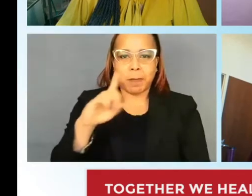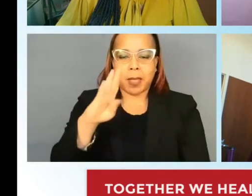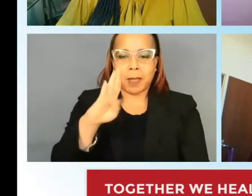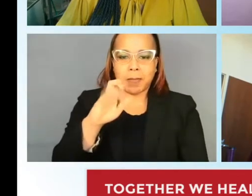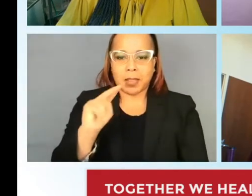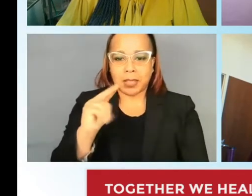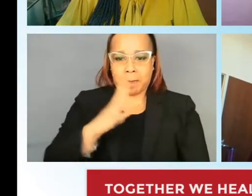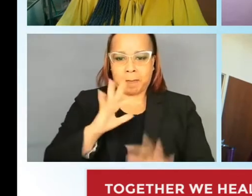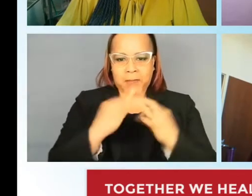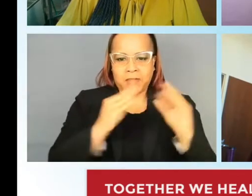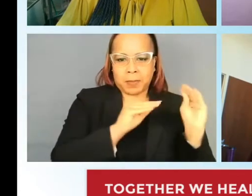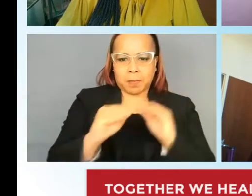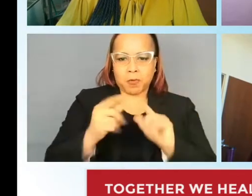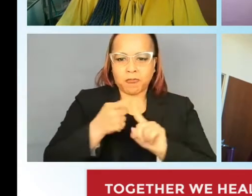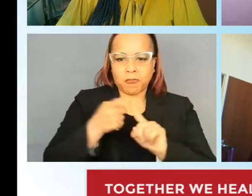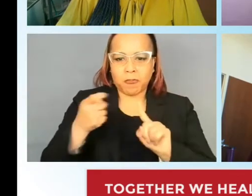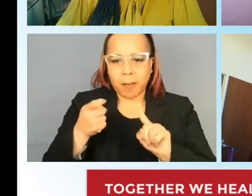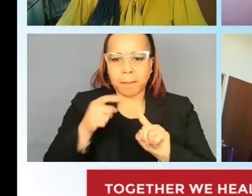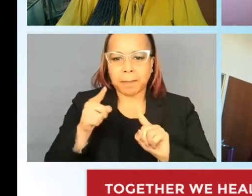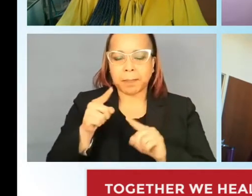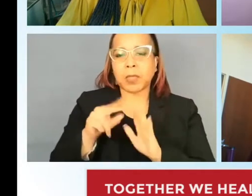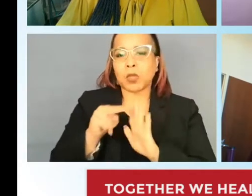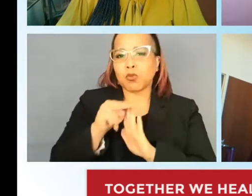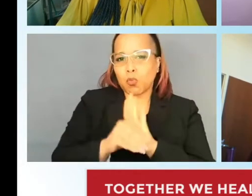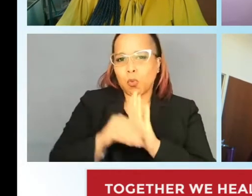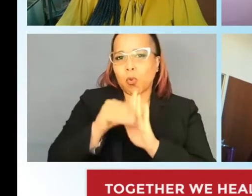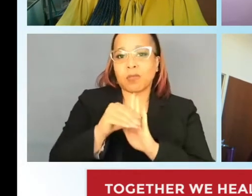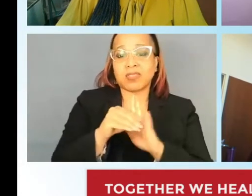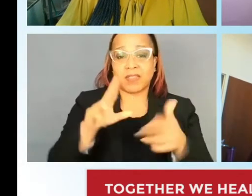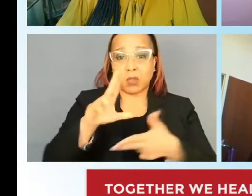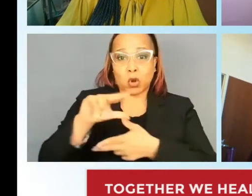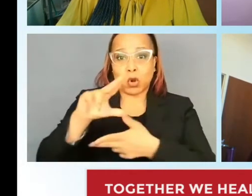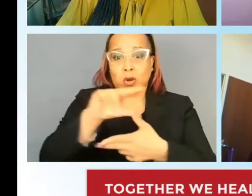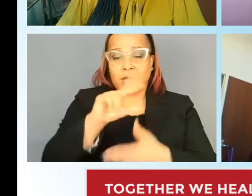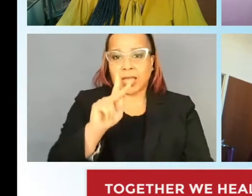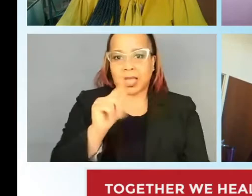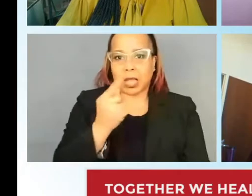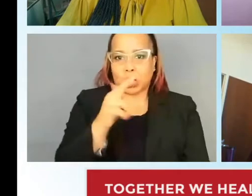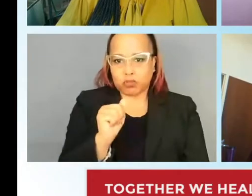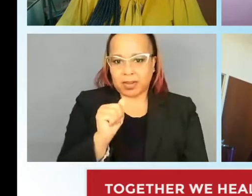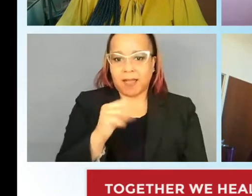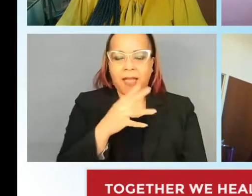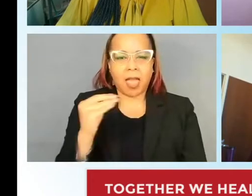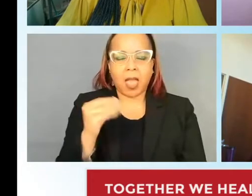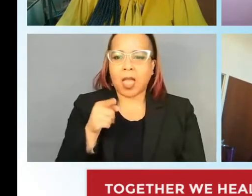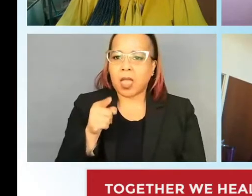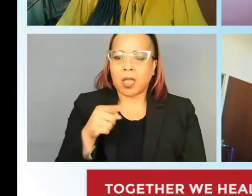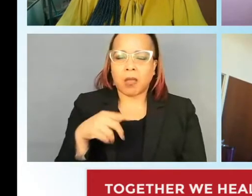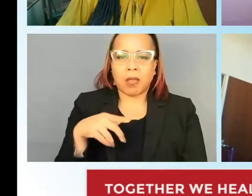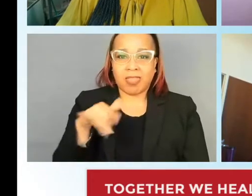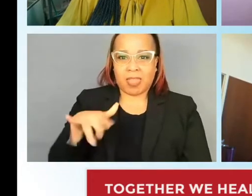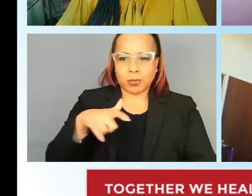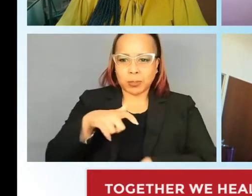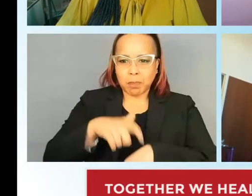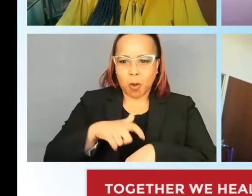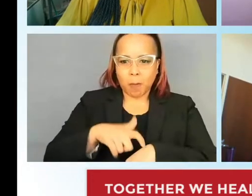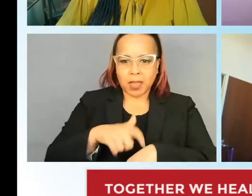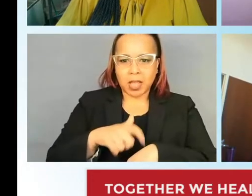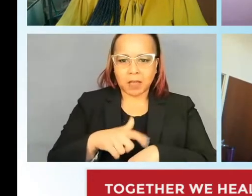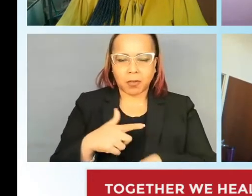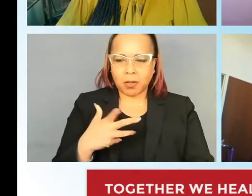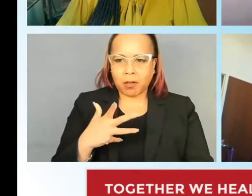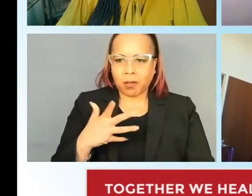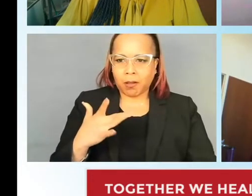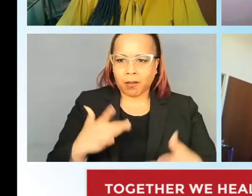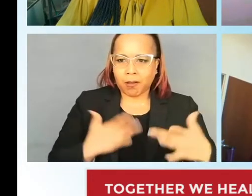here from New Orleans after Hurricane Katrina, and it was a moment of joy, but